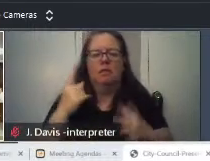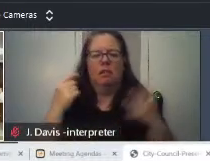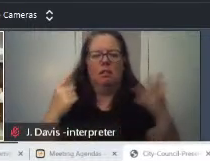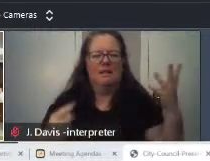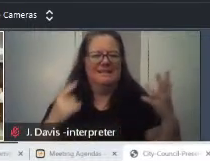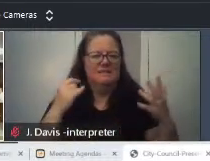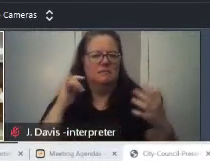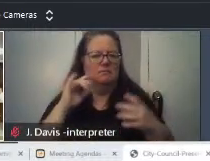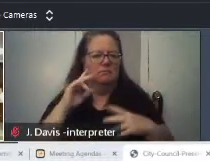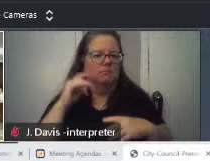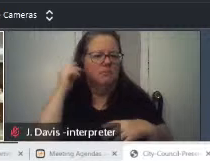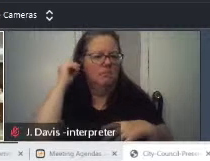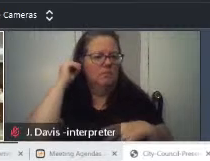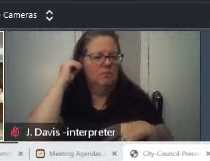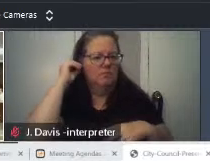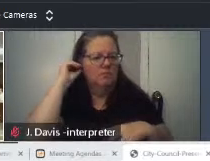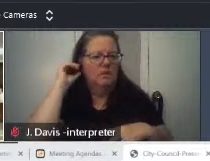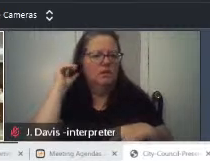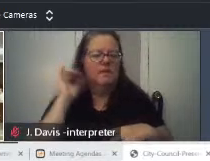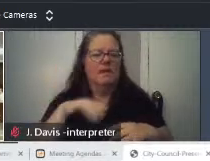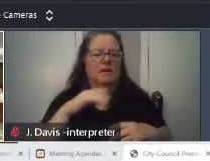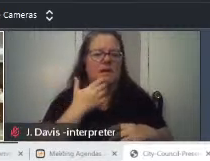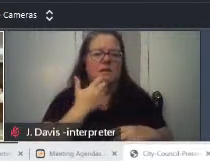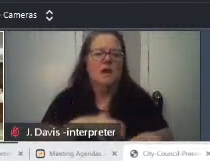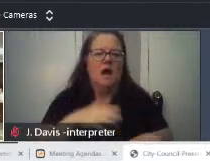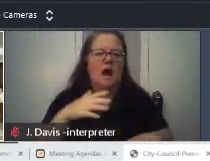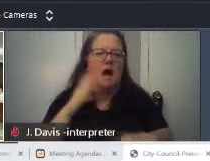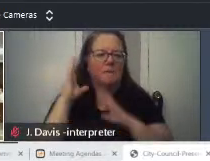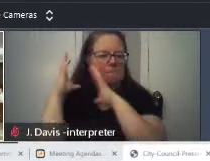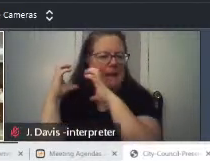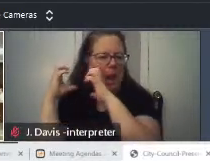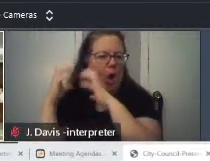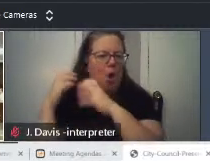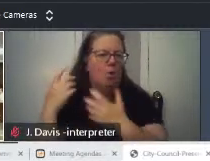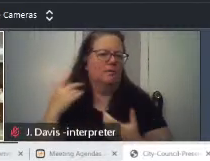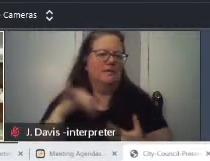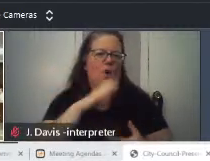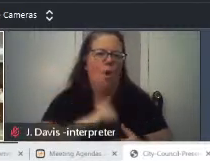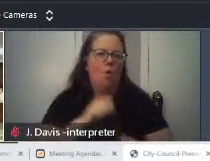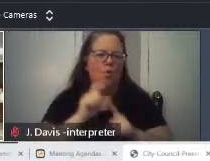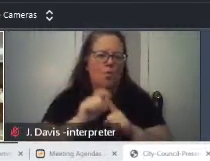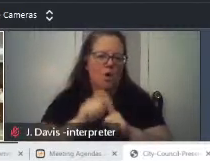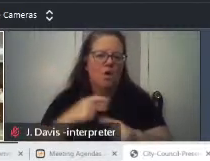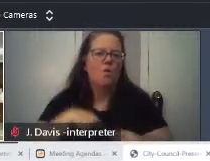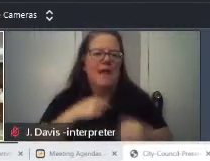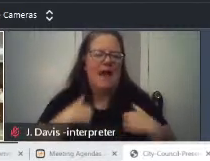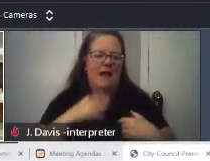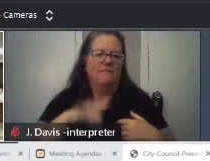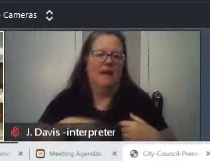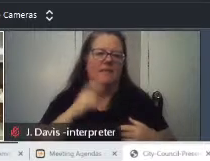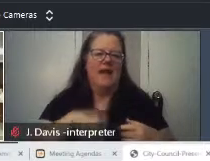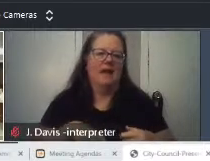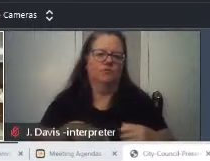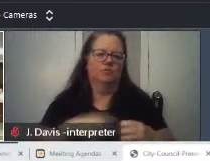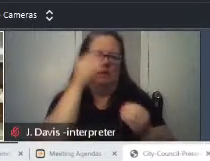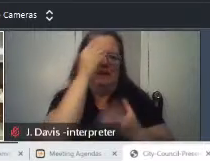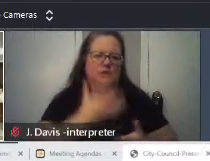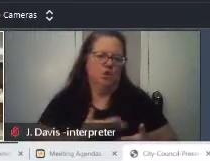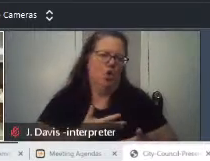thing. So we do have, I know that's an old term, guys, sorry, but we do have that safety feature. They have to come back to